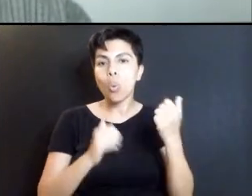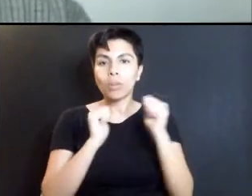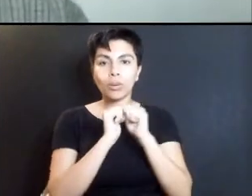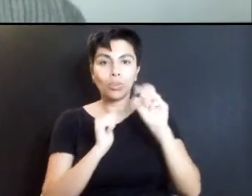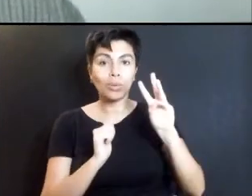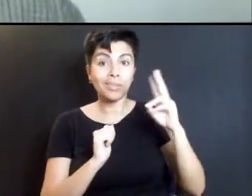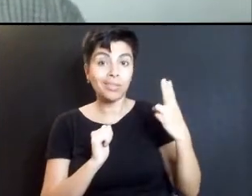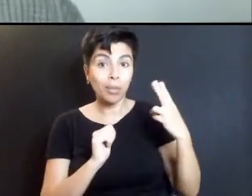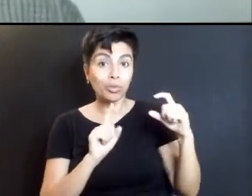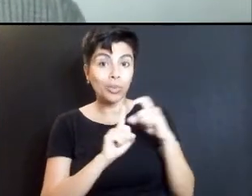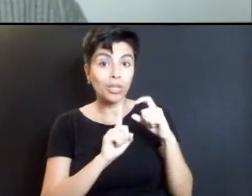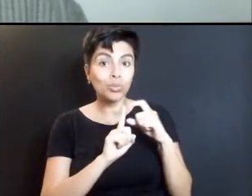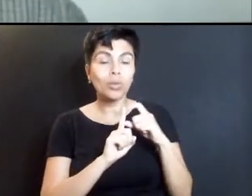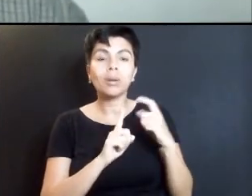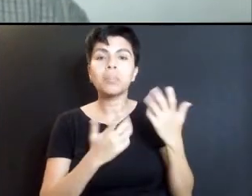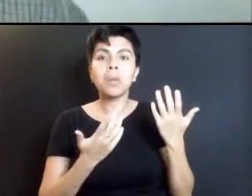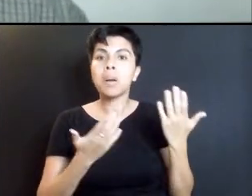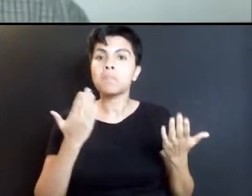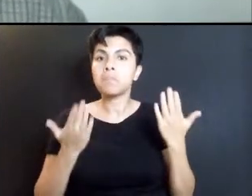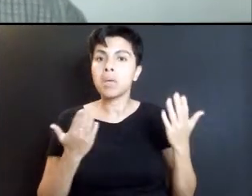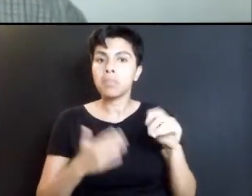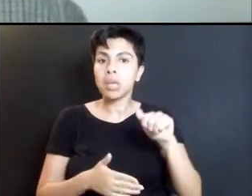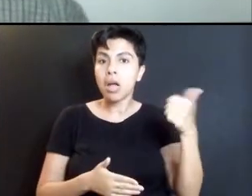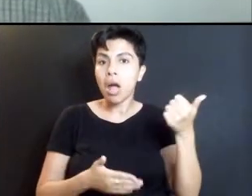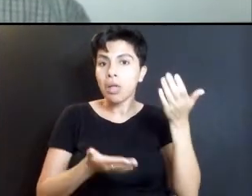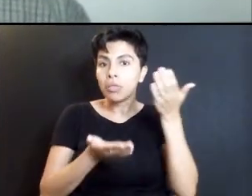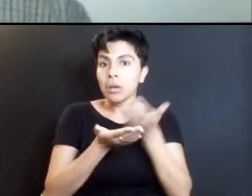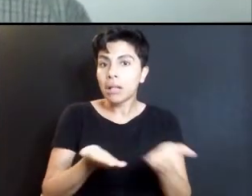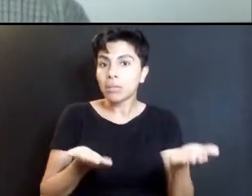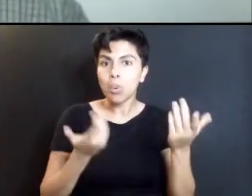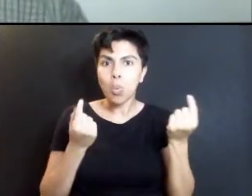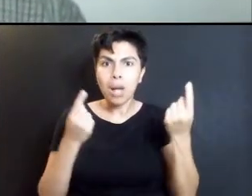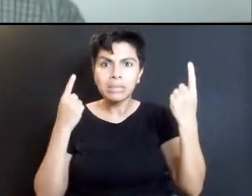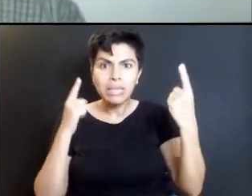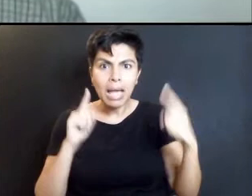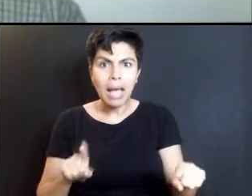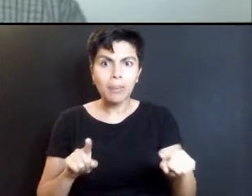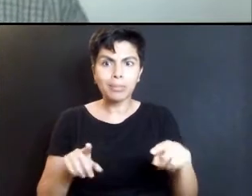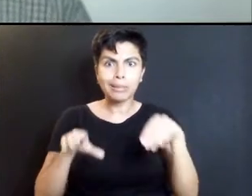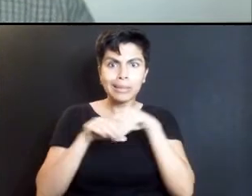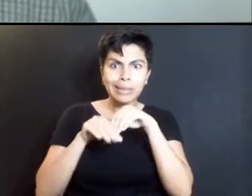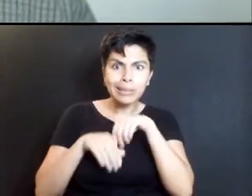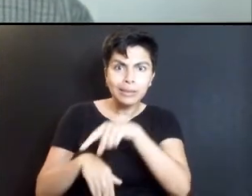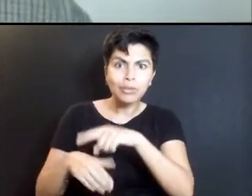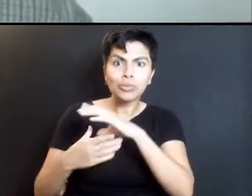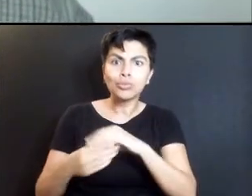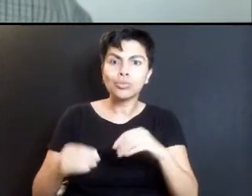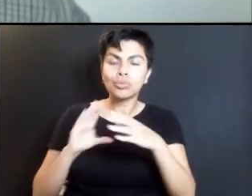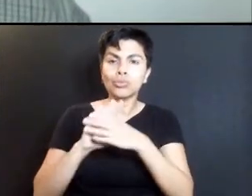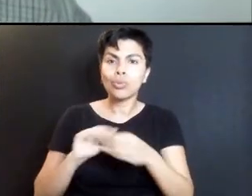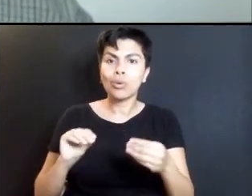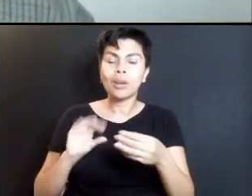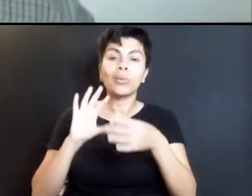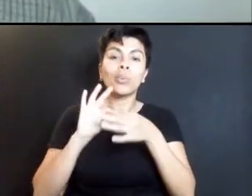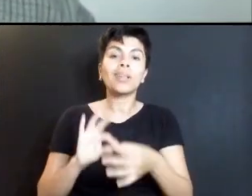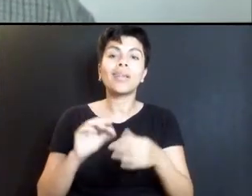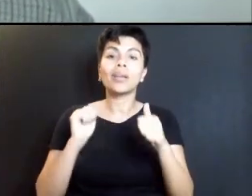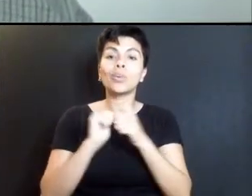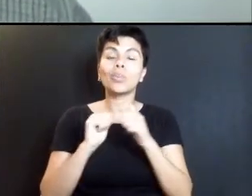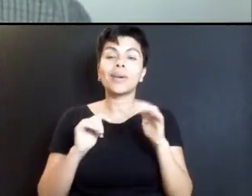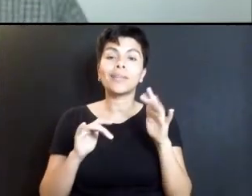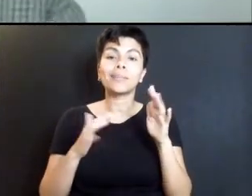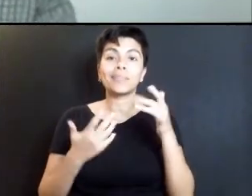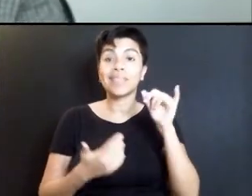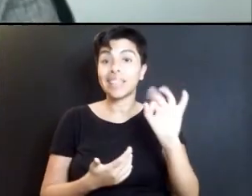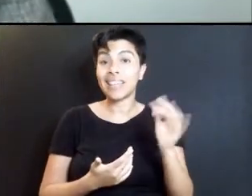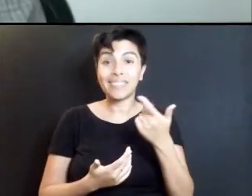words, but what are some of the elements that are happening within it in terms of,